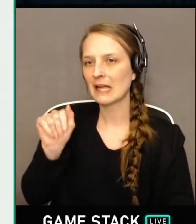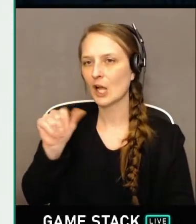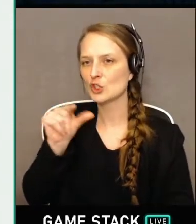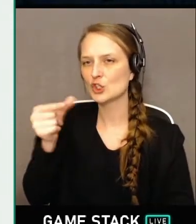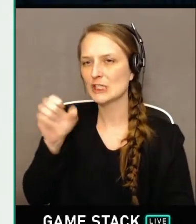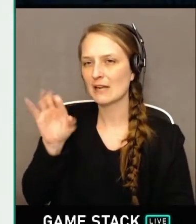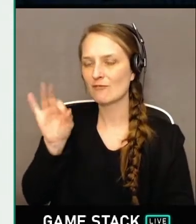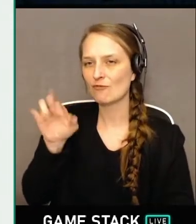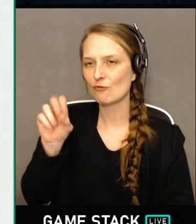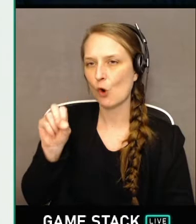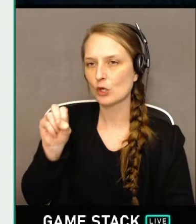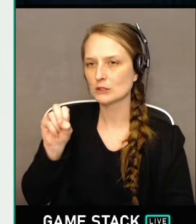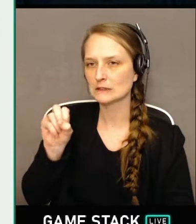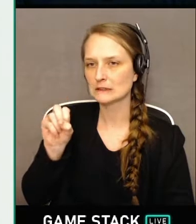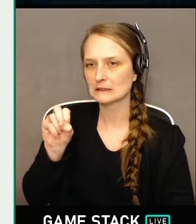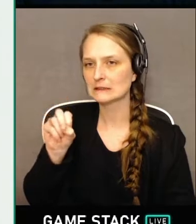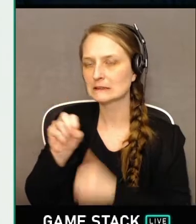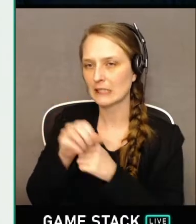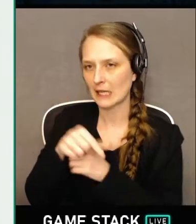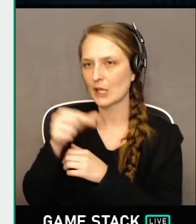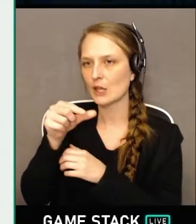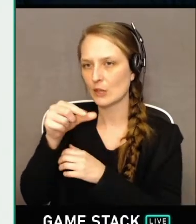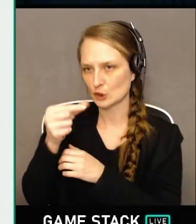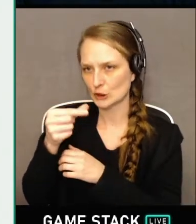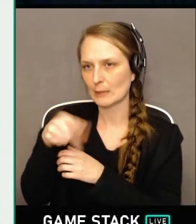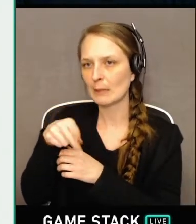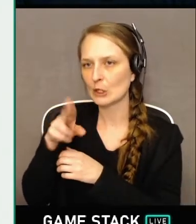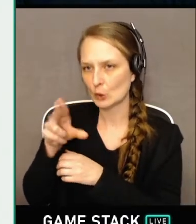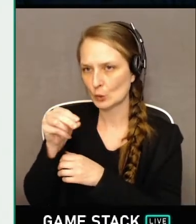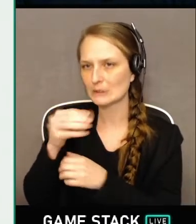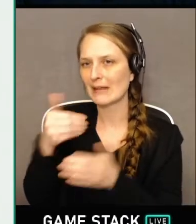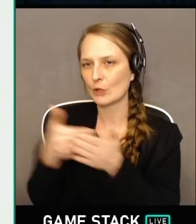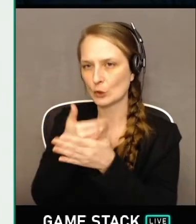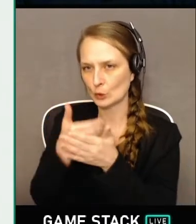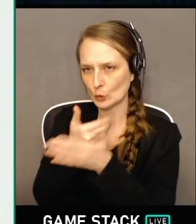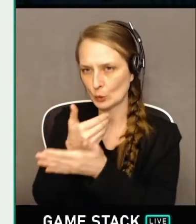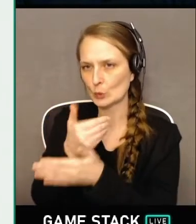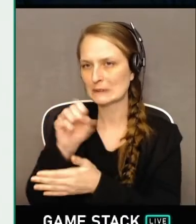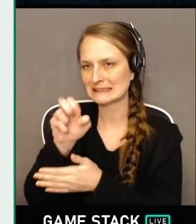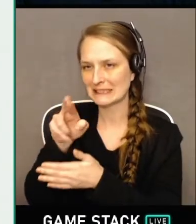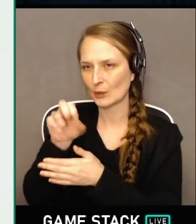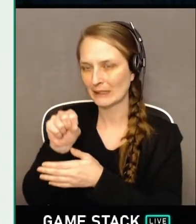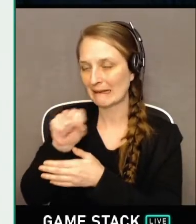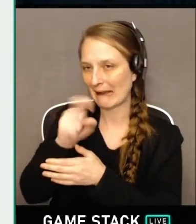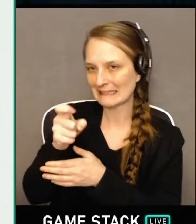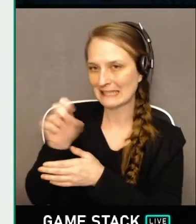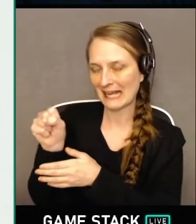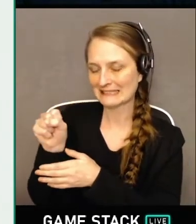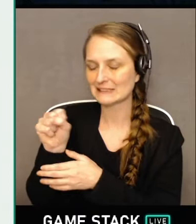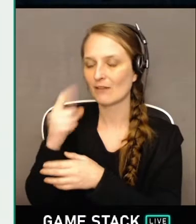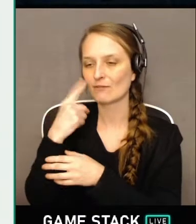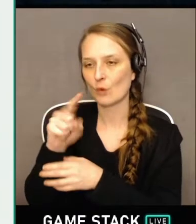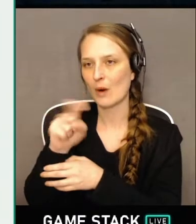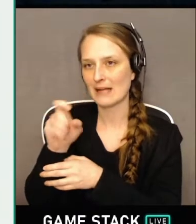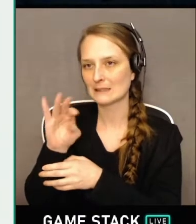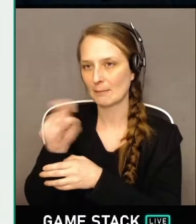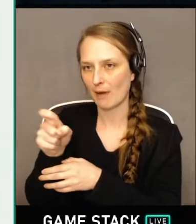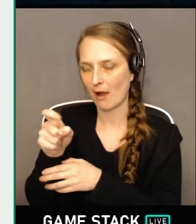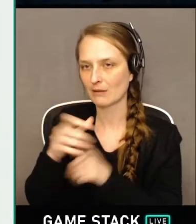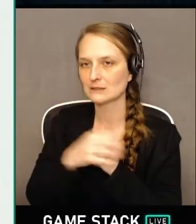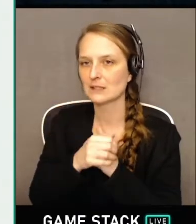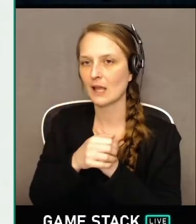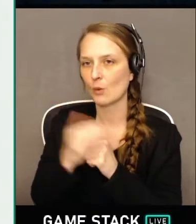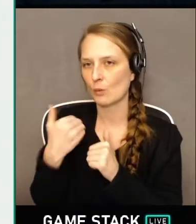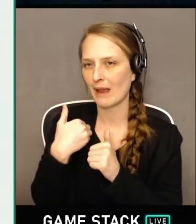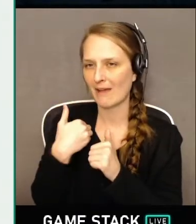series GPU, and the new Xbox Series X and Series S. Intel also announced DX12 Ultimate support in their